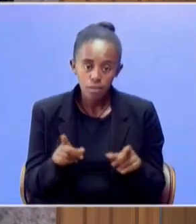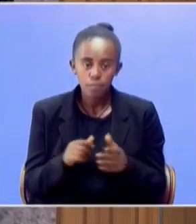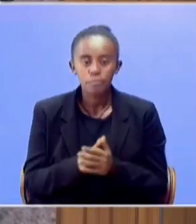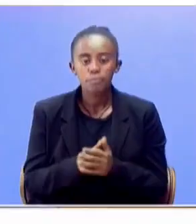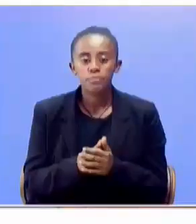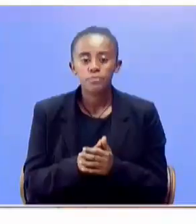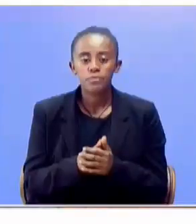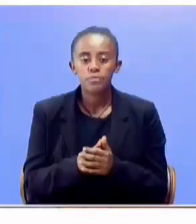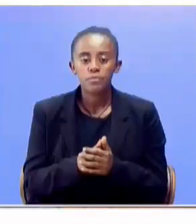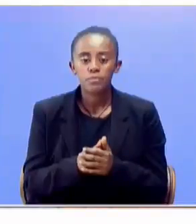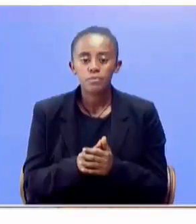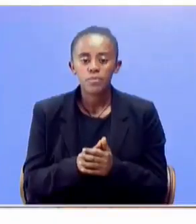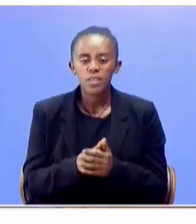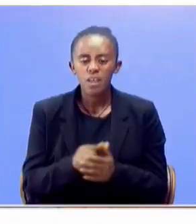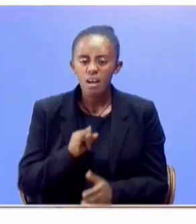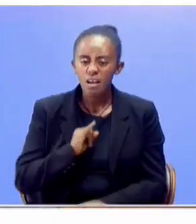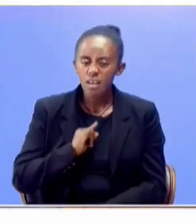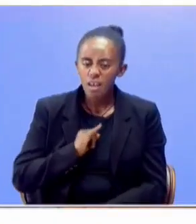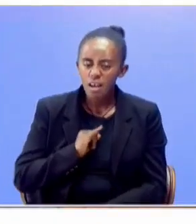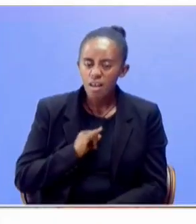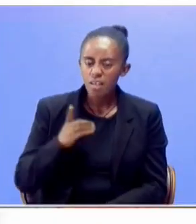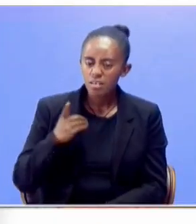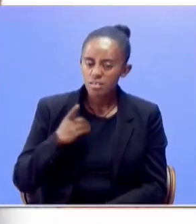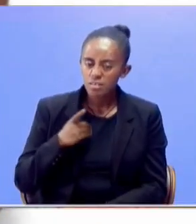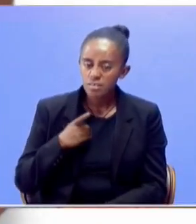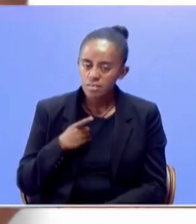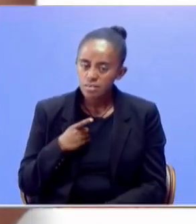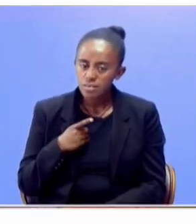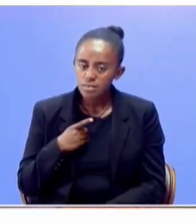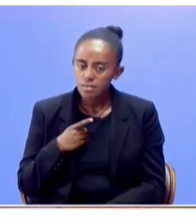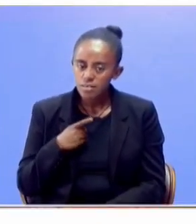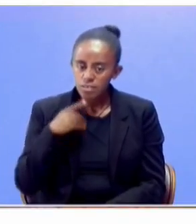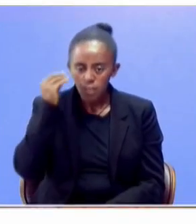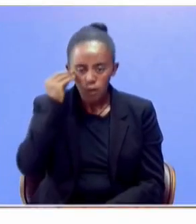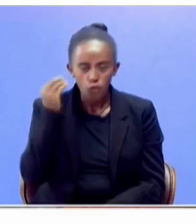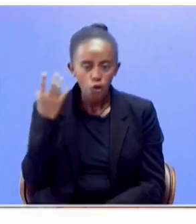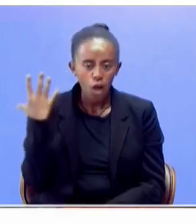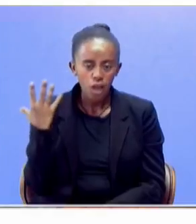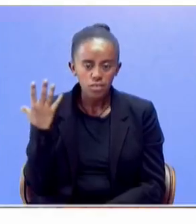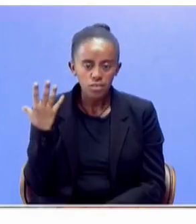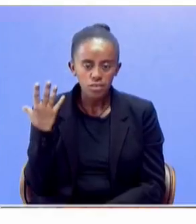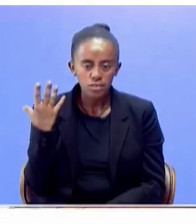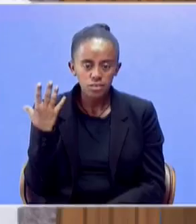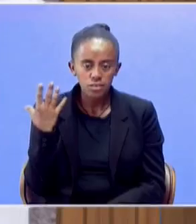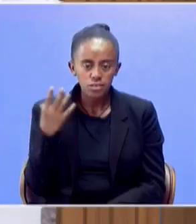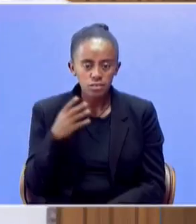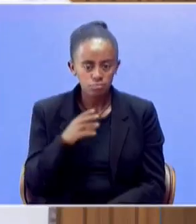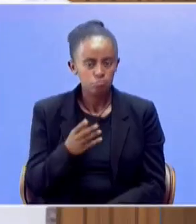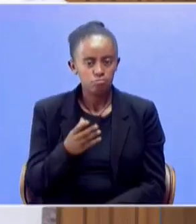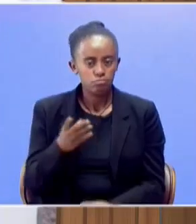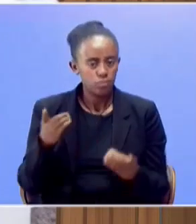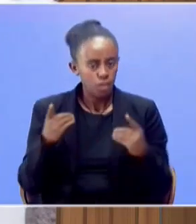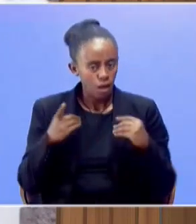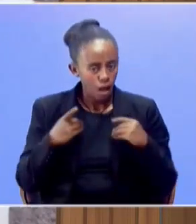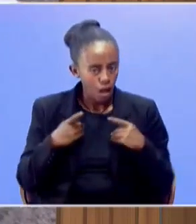what? I had forgotten. What do you see?